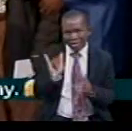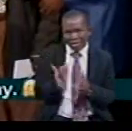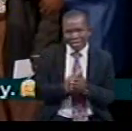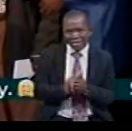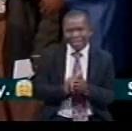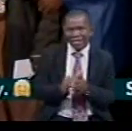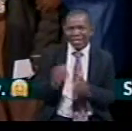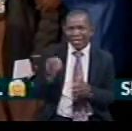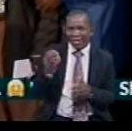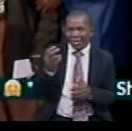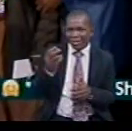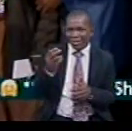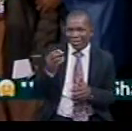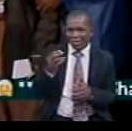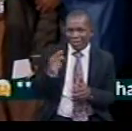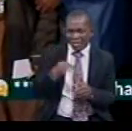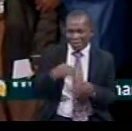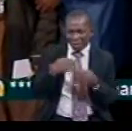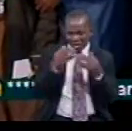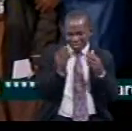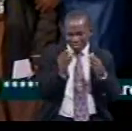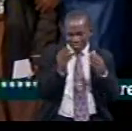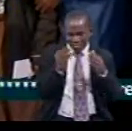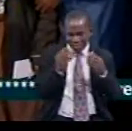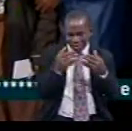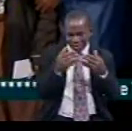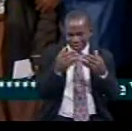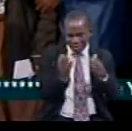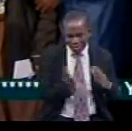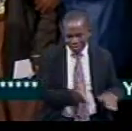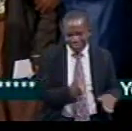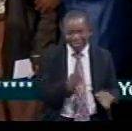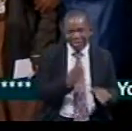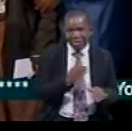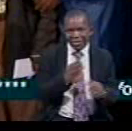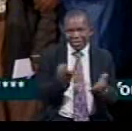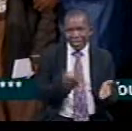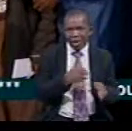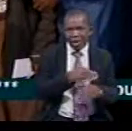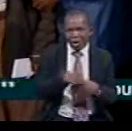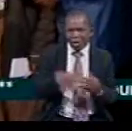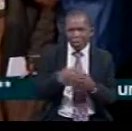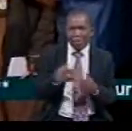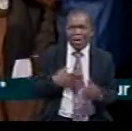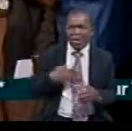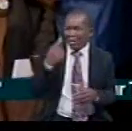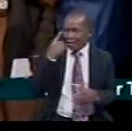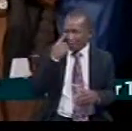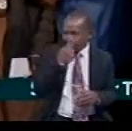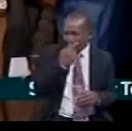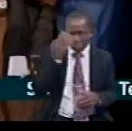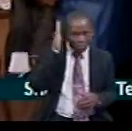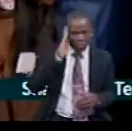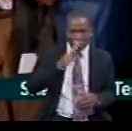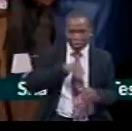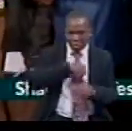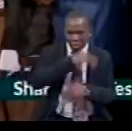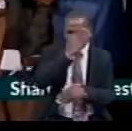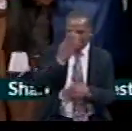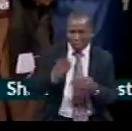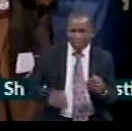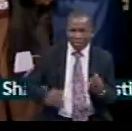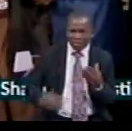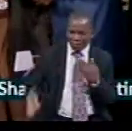By the time I leave here, the sight has been totally restored. Amen. That is my